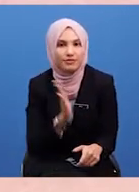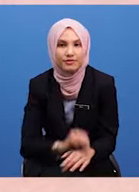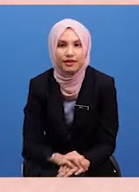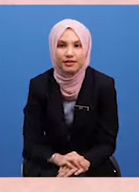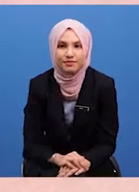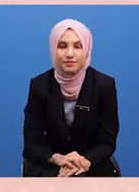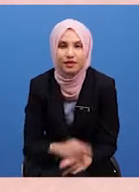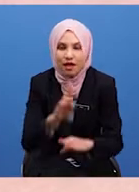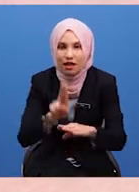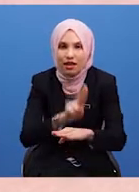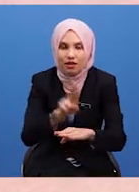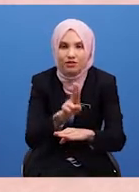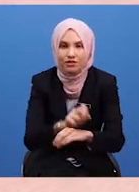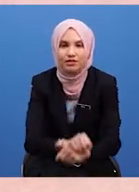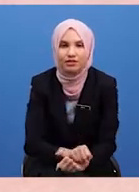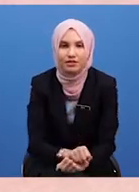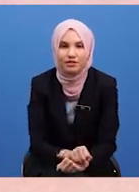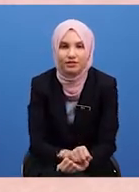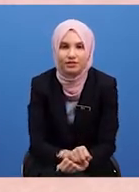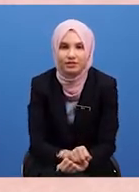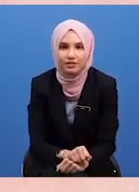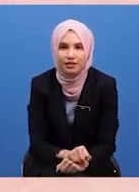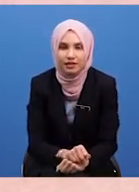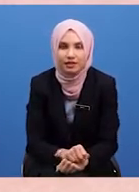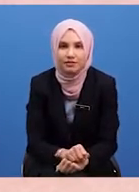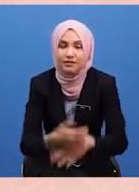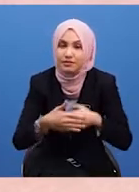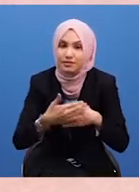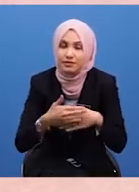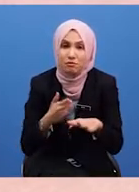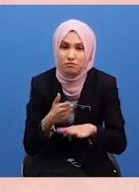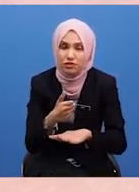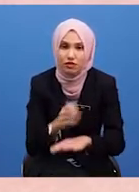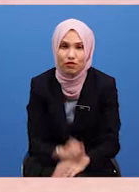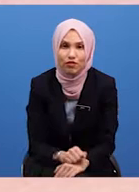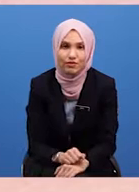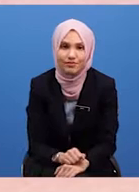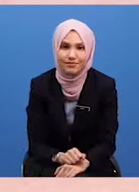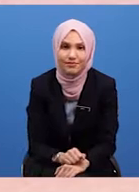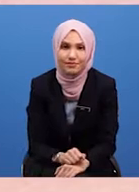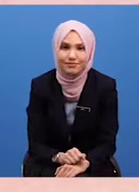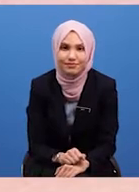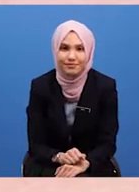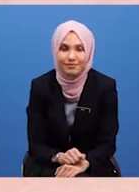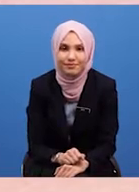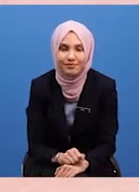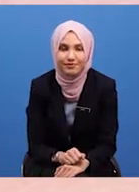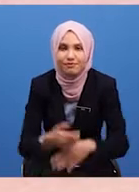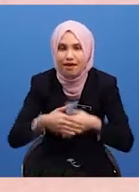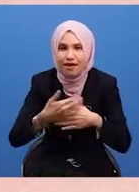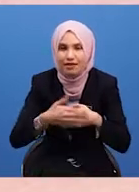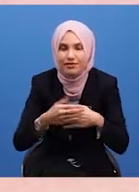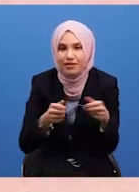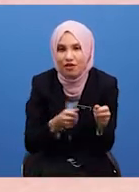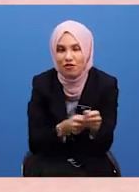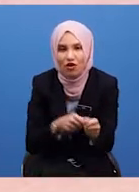language used in this short story is very simple and straightforward. Thus, reader finds it very easy to